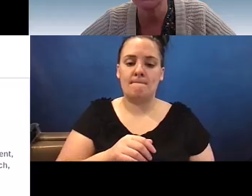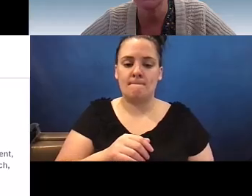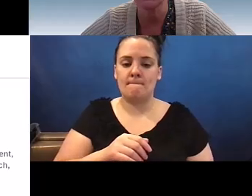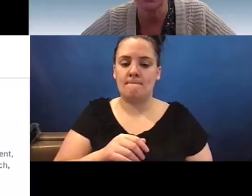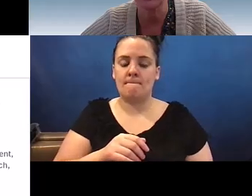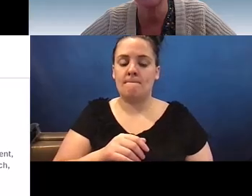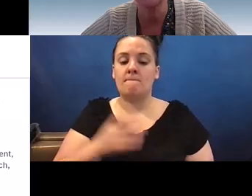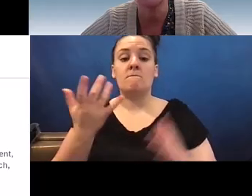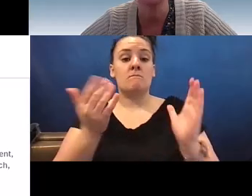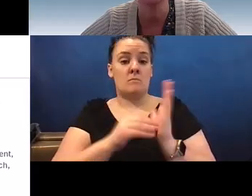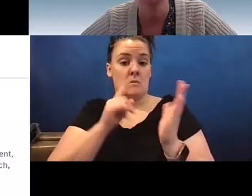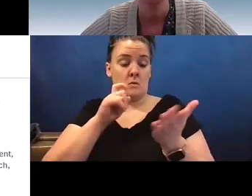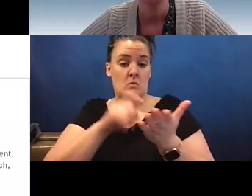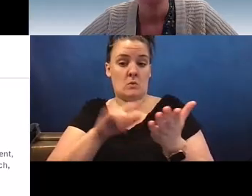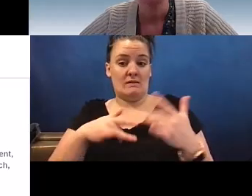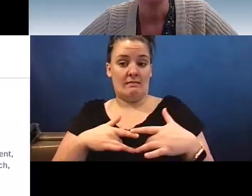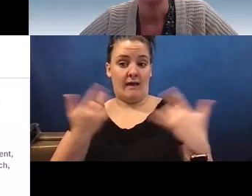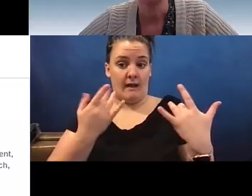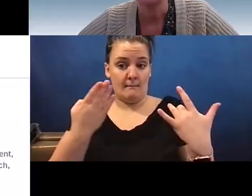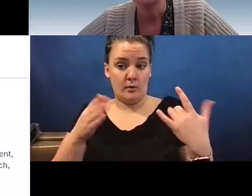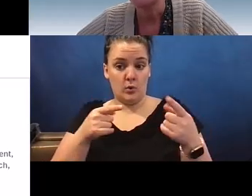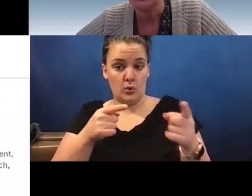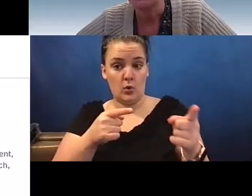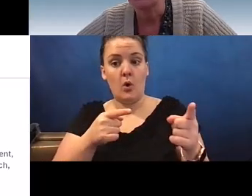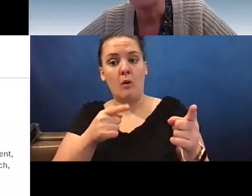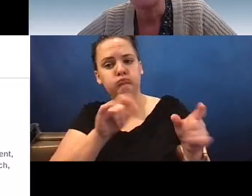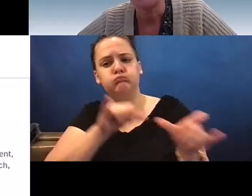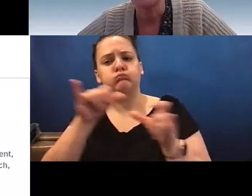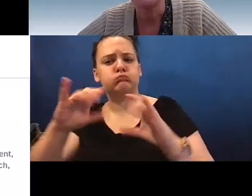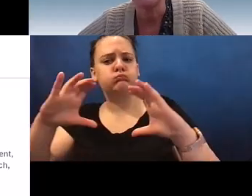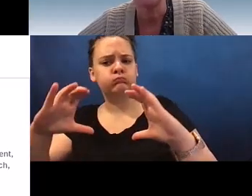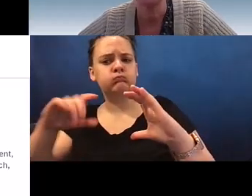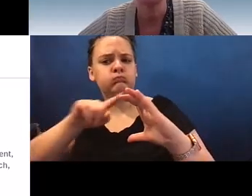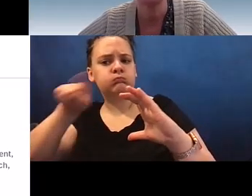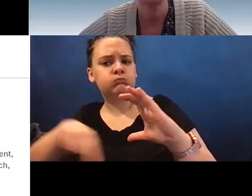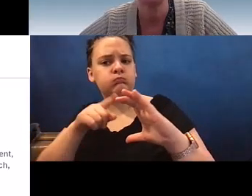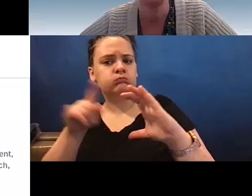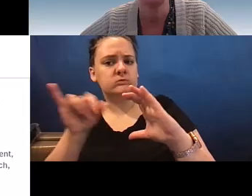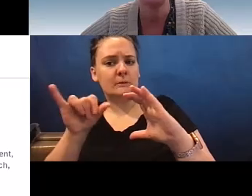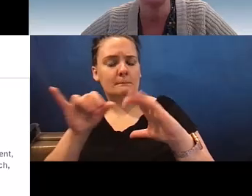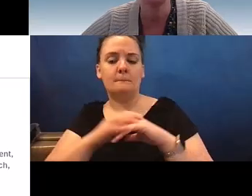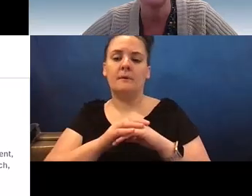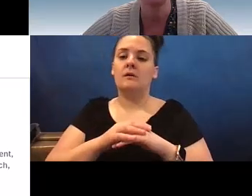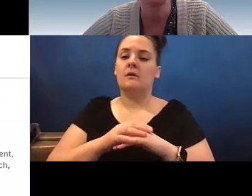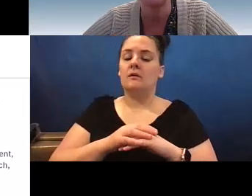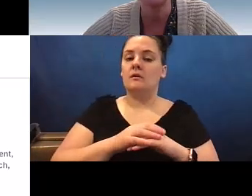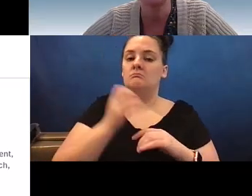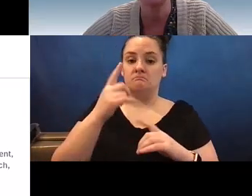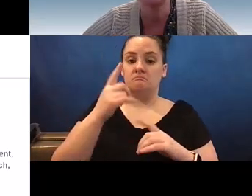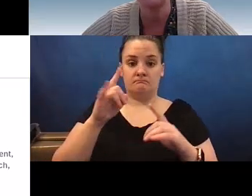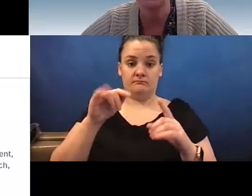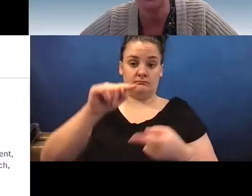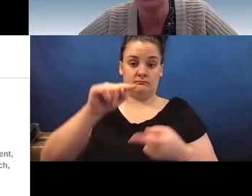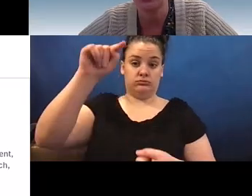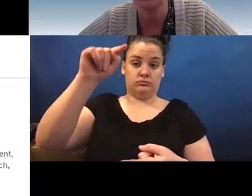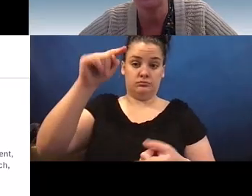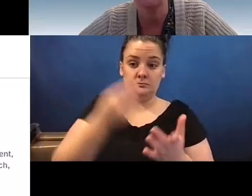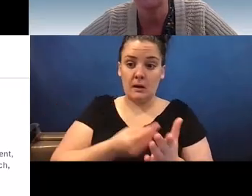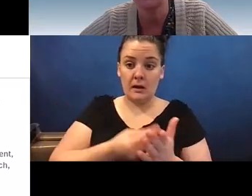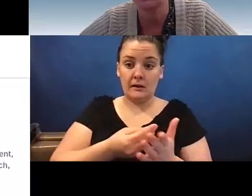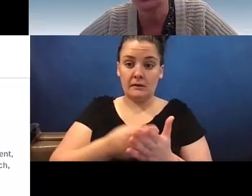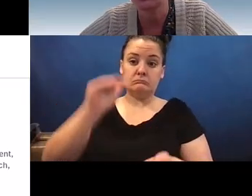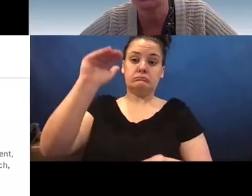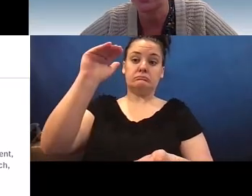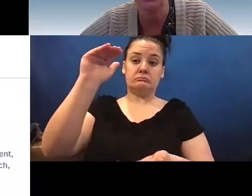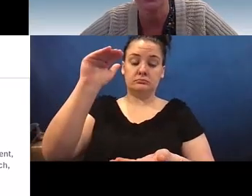can see in this lighter blue color, the largest category for most systems is that provider recruitment,